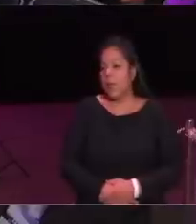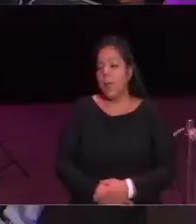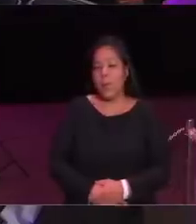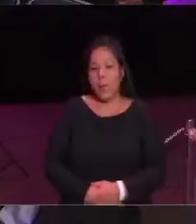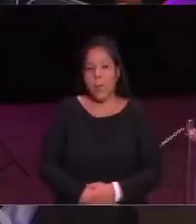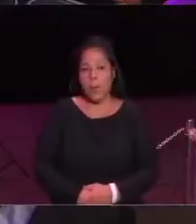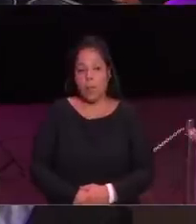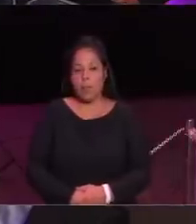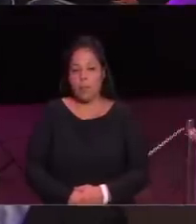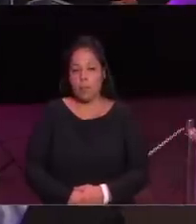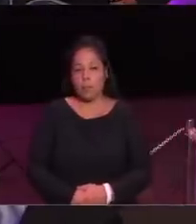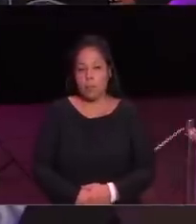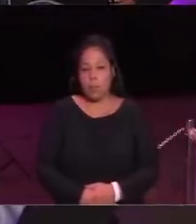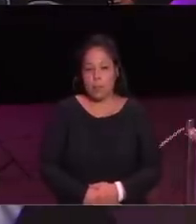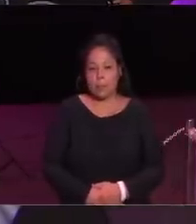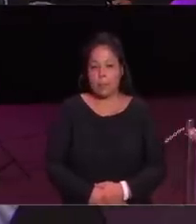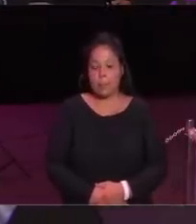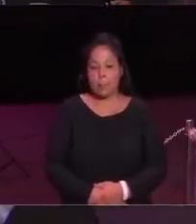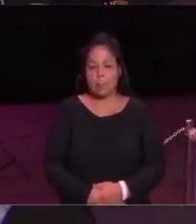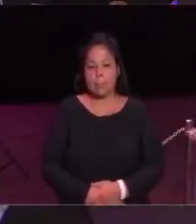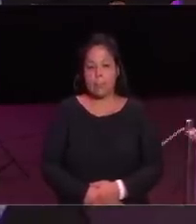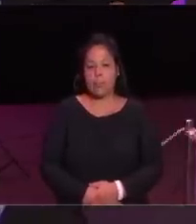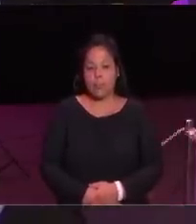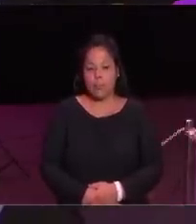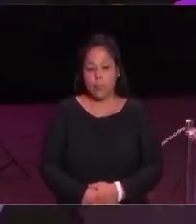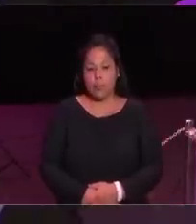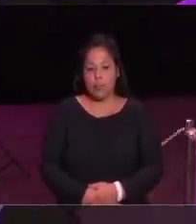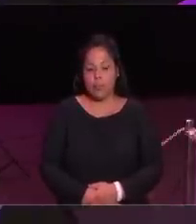Ahí viene nuestro hermano.